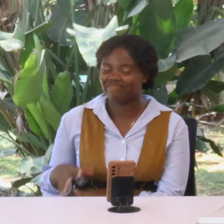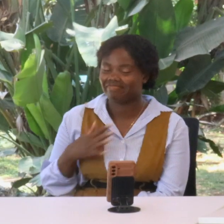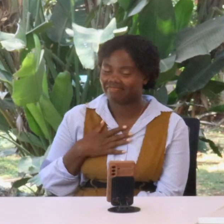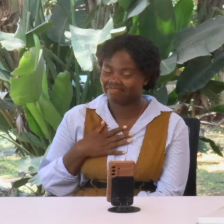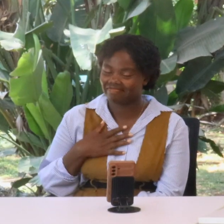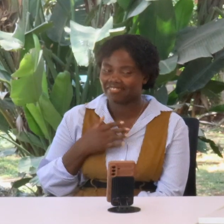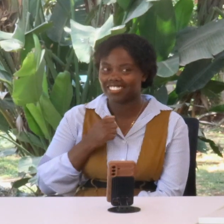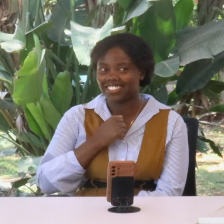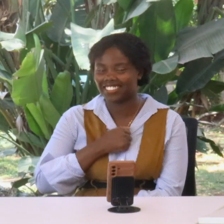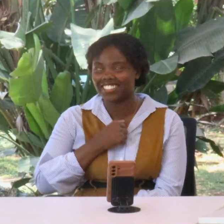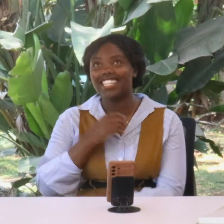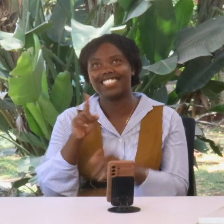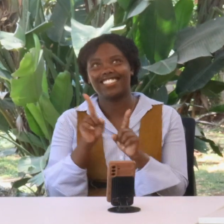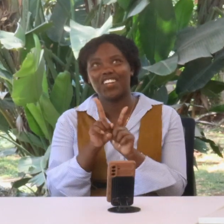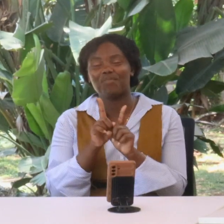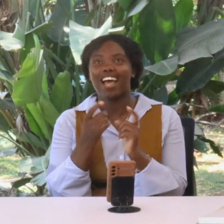Oh, okay.